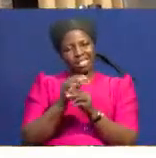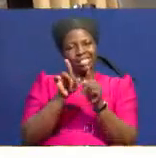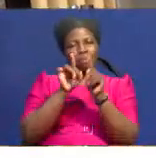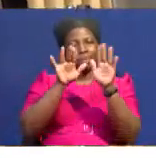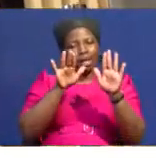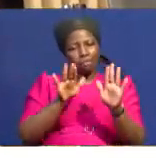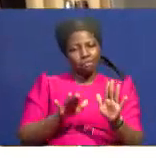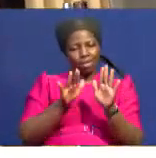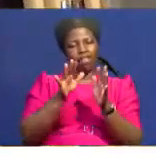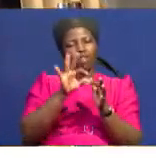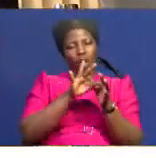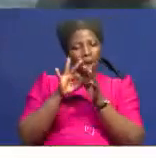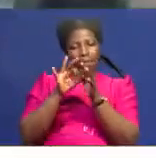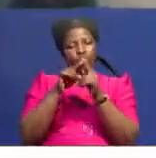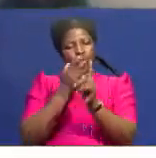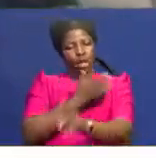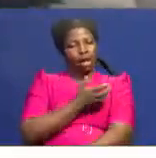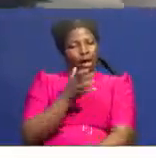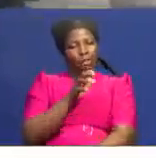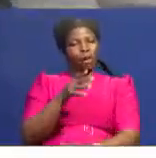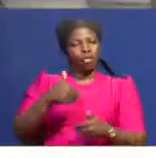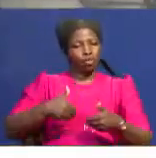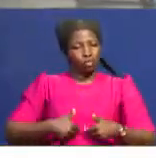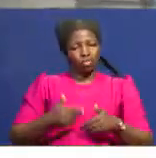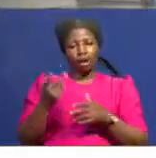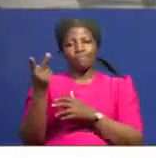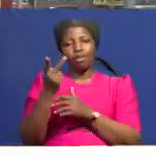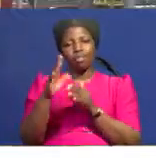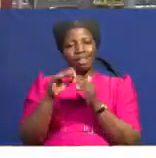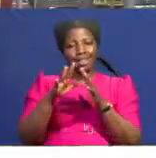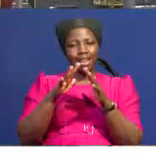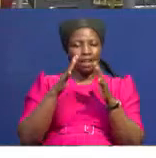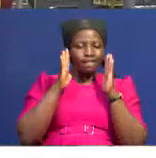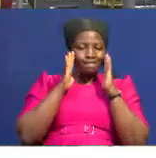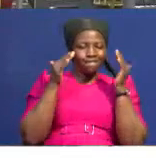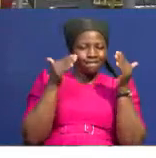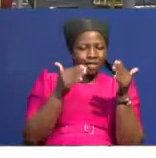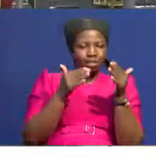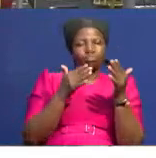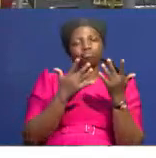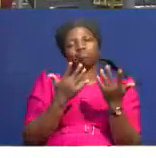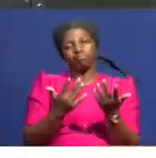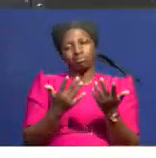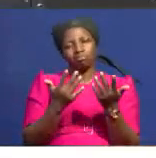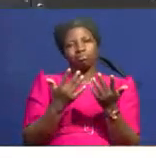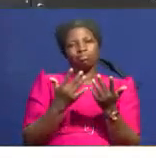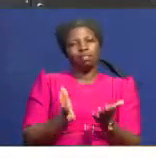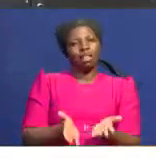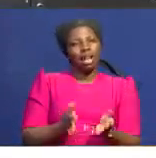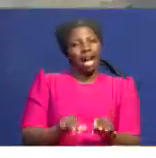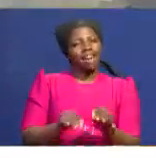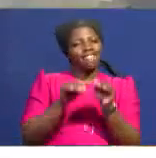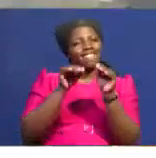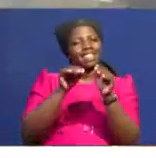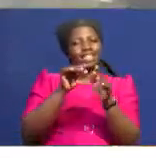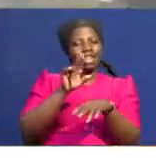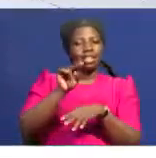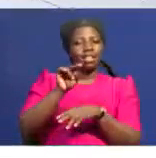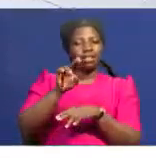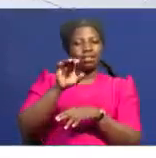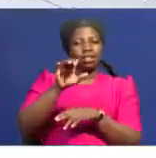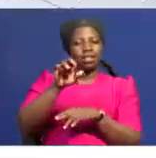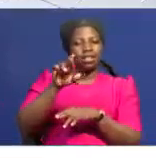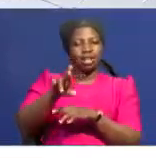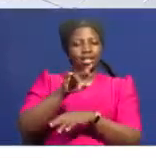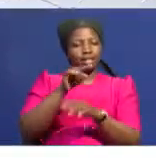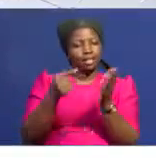to empower the youth. The discussion between the two leaders focused on advancing nuclear technology as part of Kenya's sustainable energy